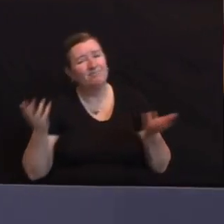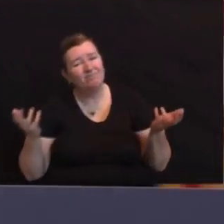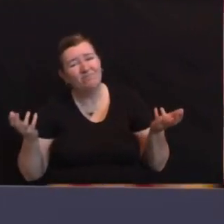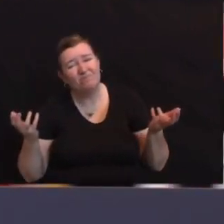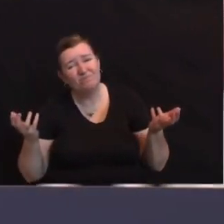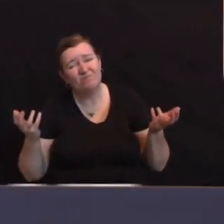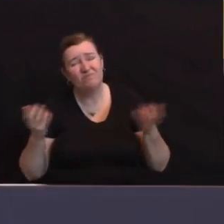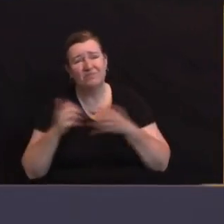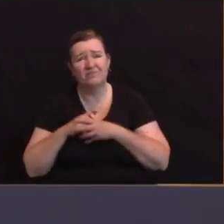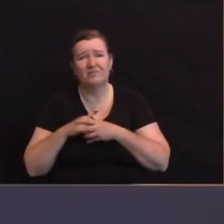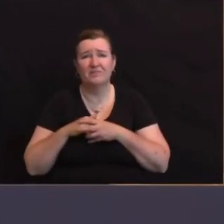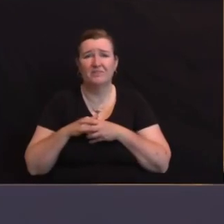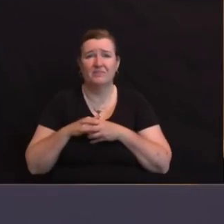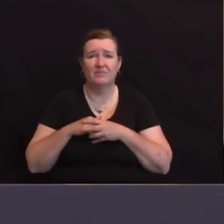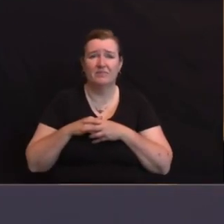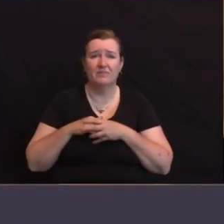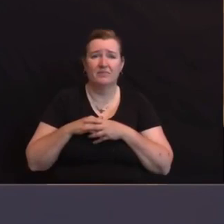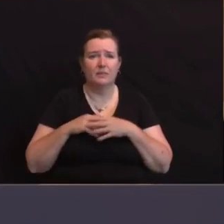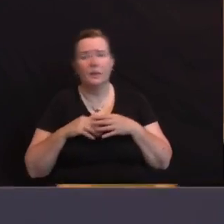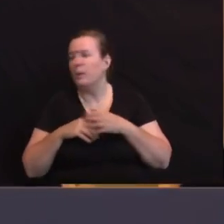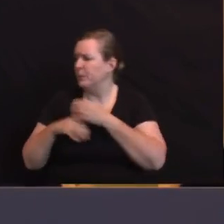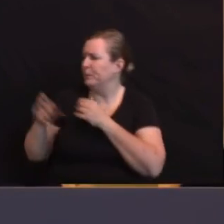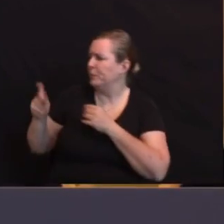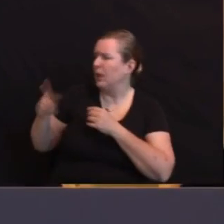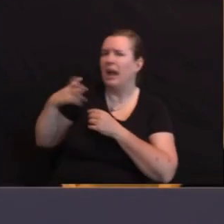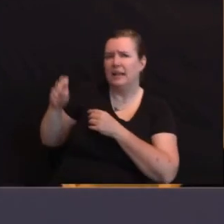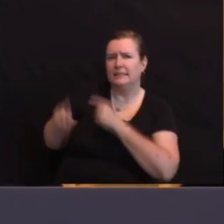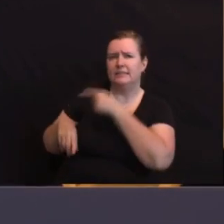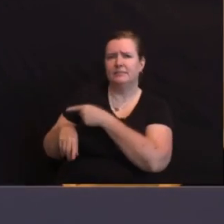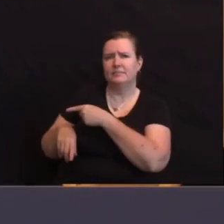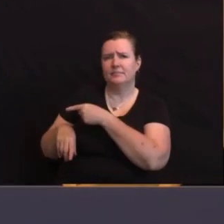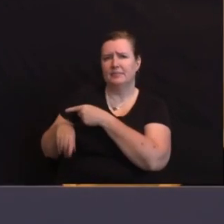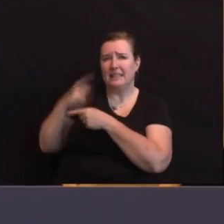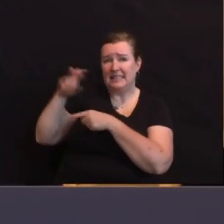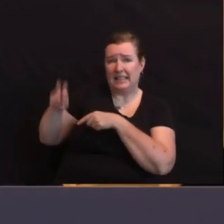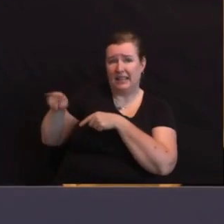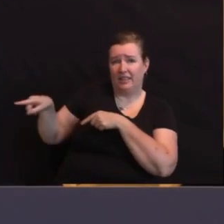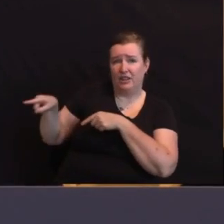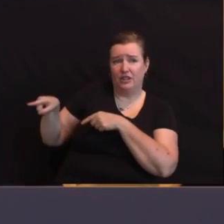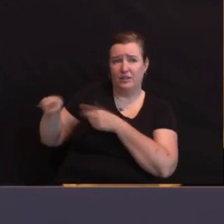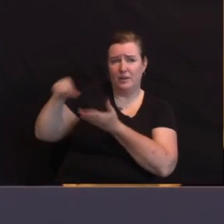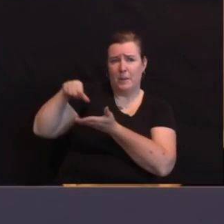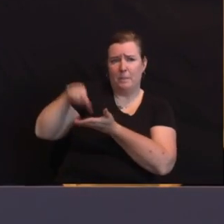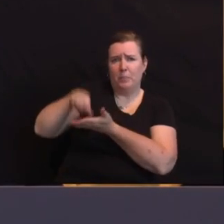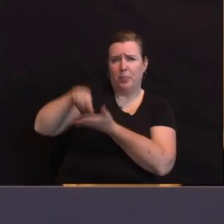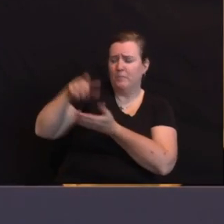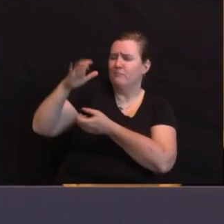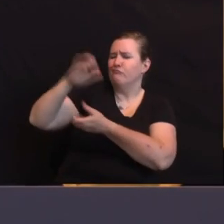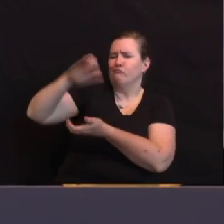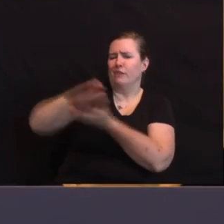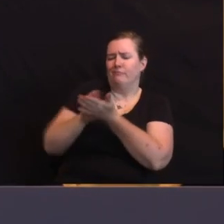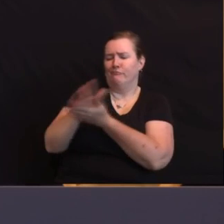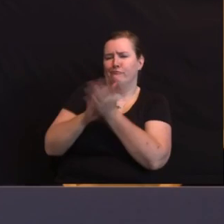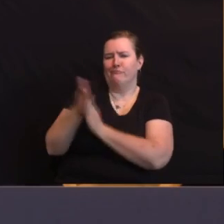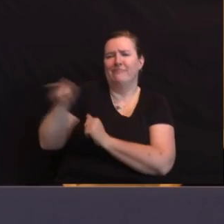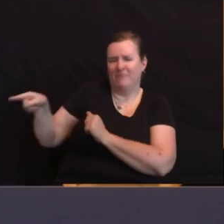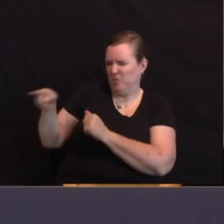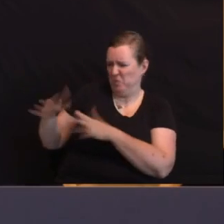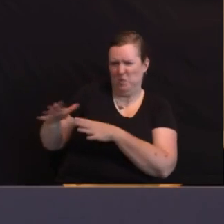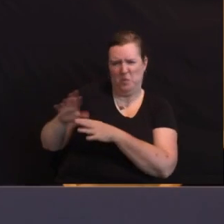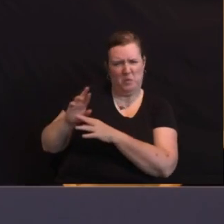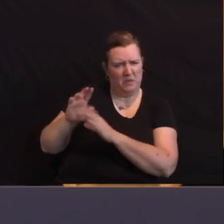over at Ed, I see a bottle of Purell right in front of him. So he's living his advice. Sir, do you have any?